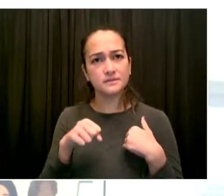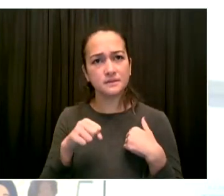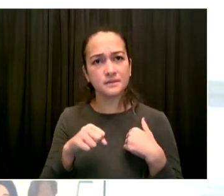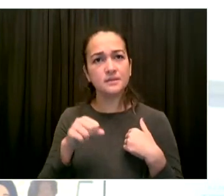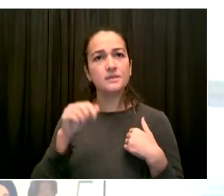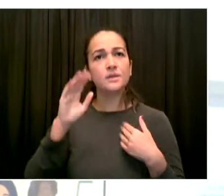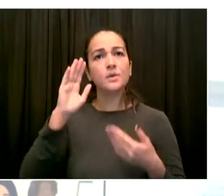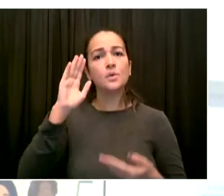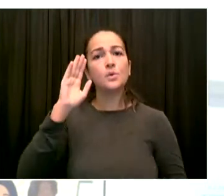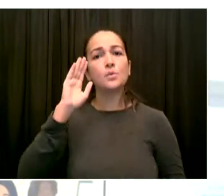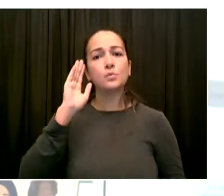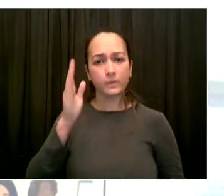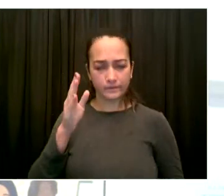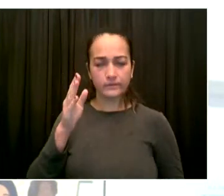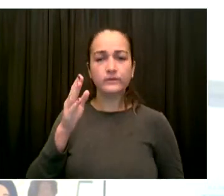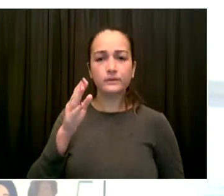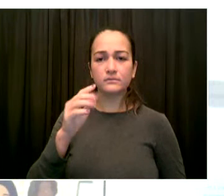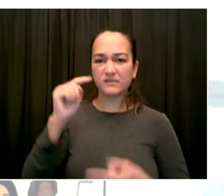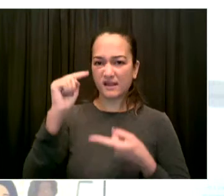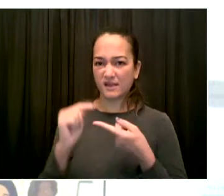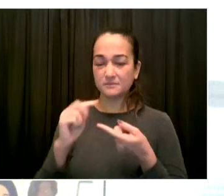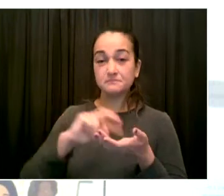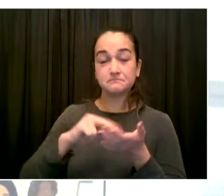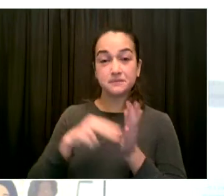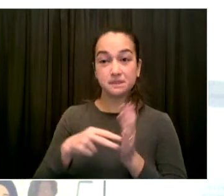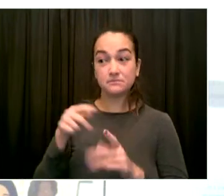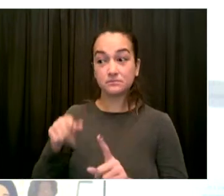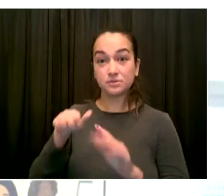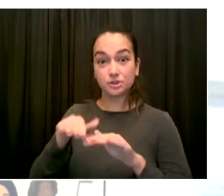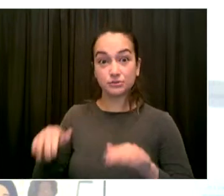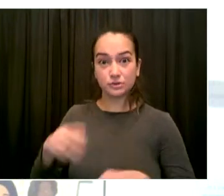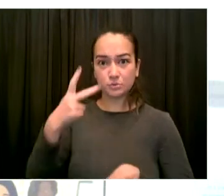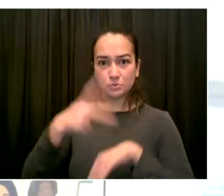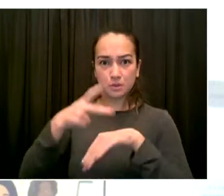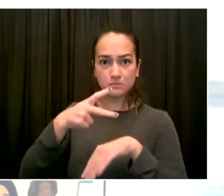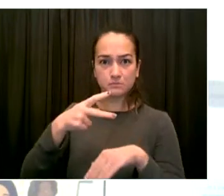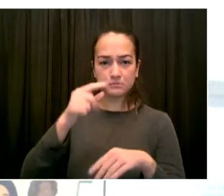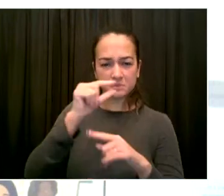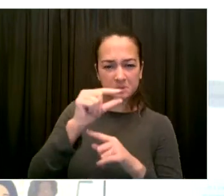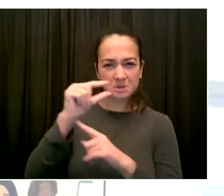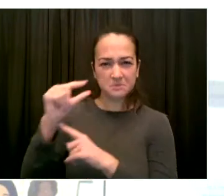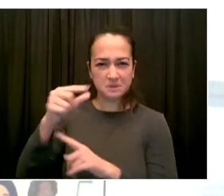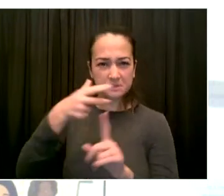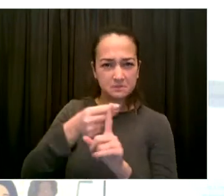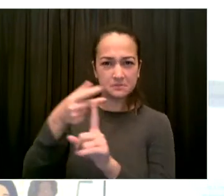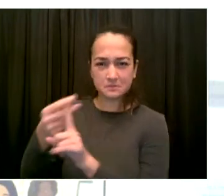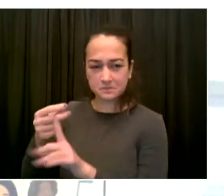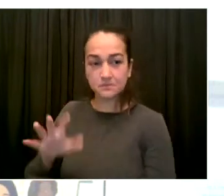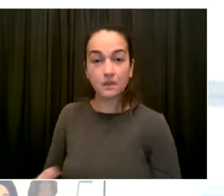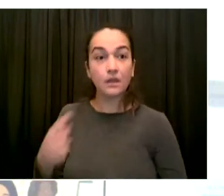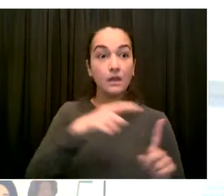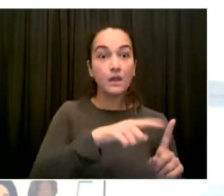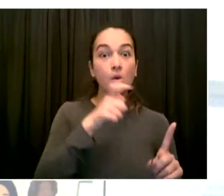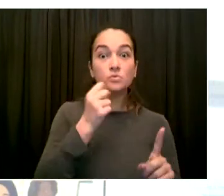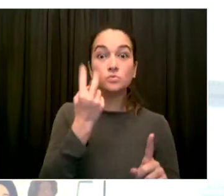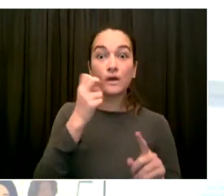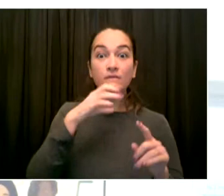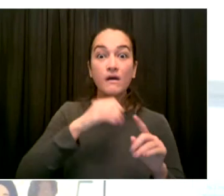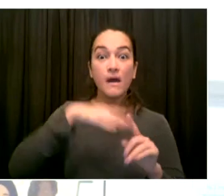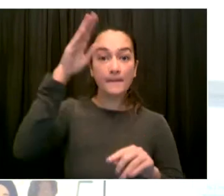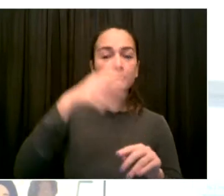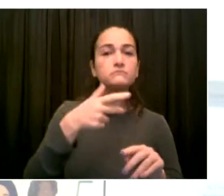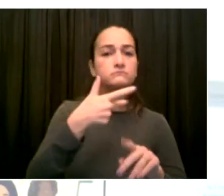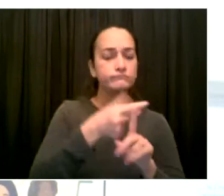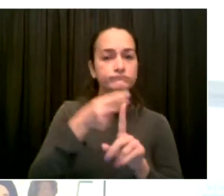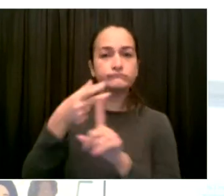2 doses spaced 3 weeks apart. And then one would be considered fully vaccinated 2 weeks after the second dose. Thank